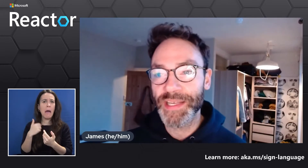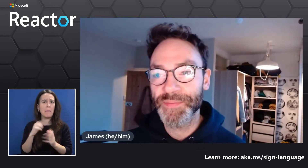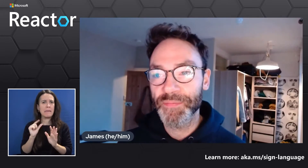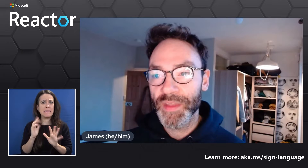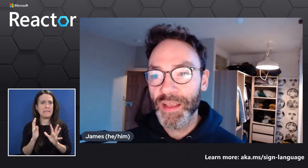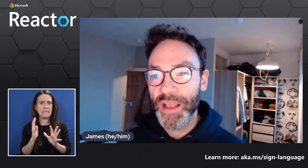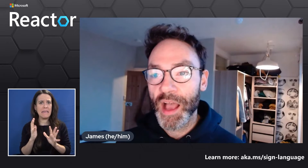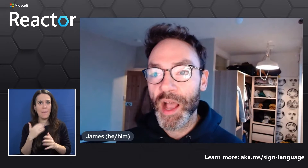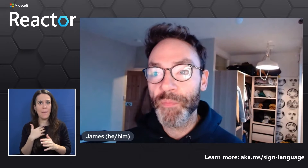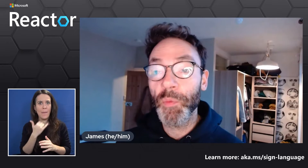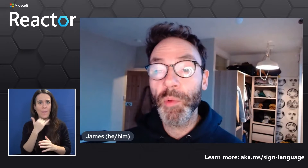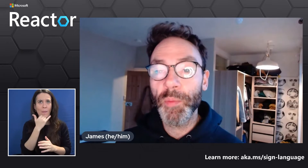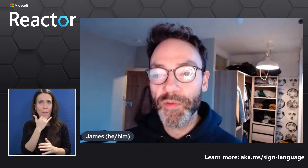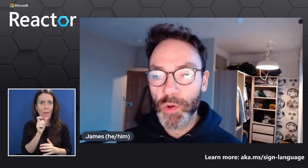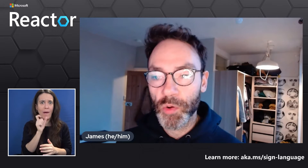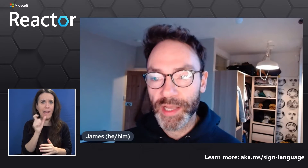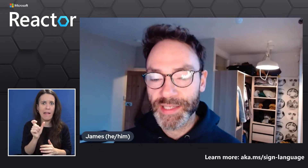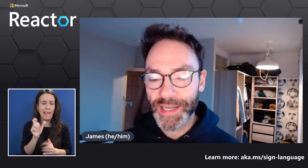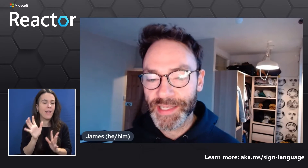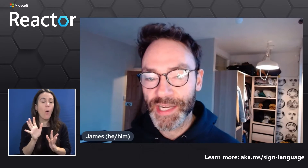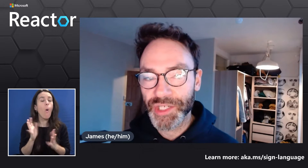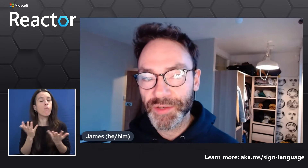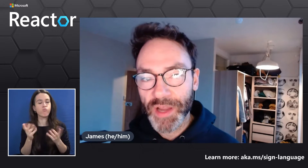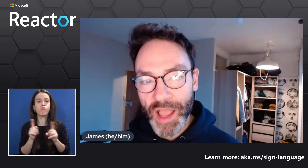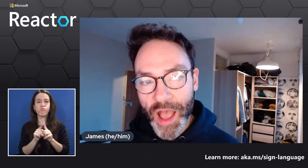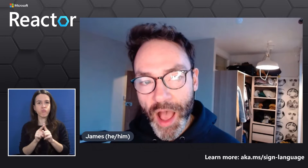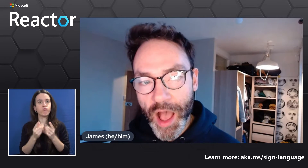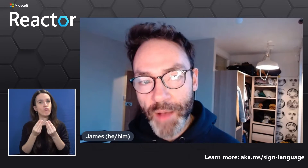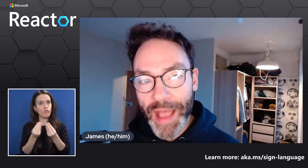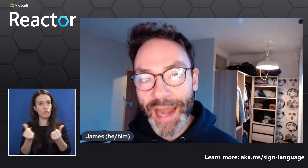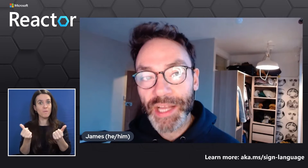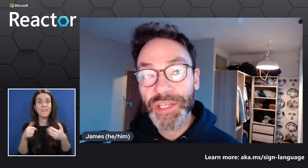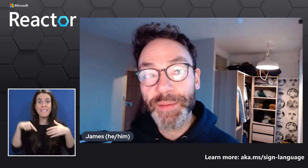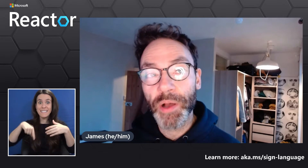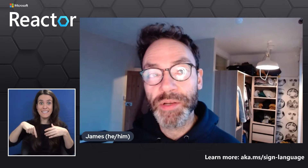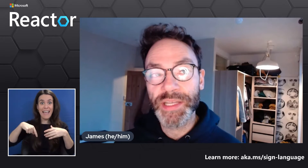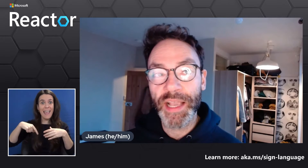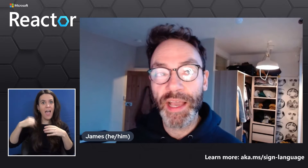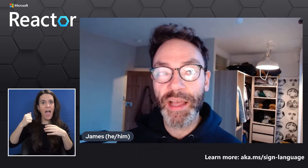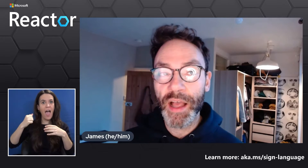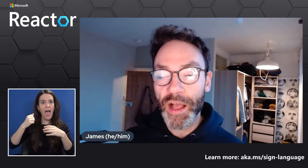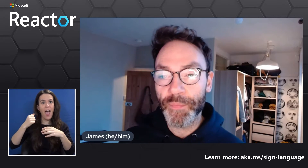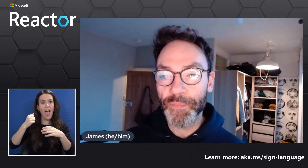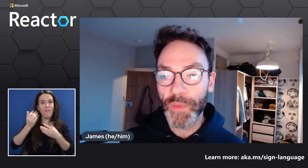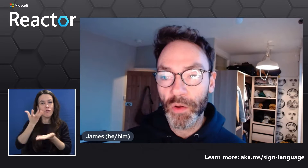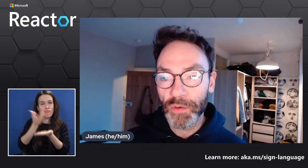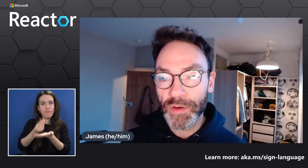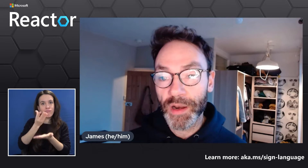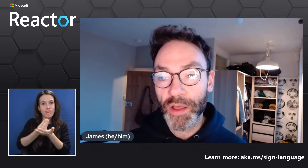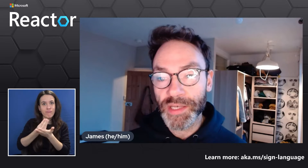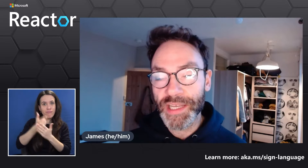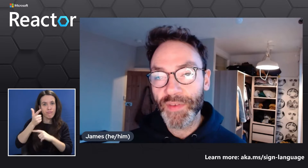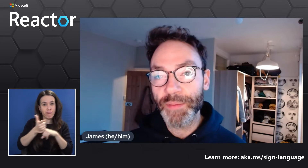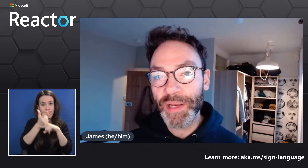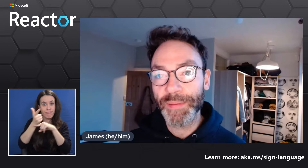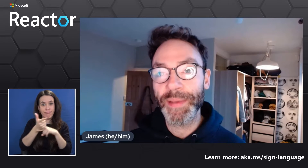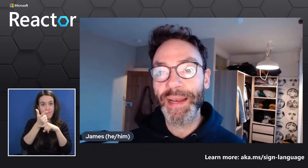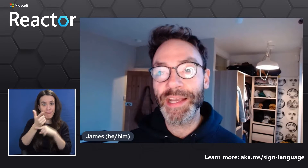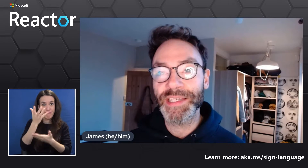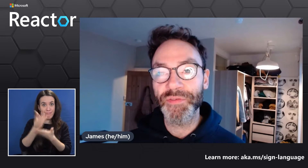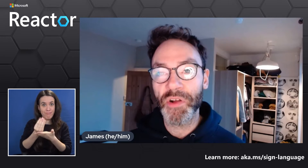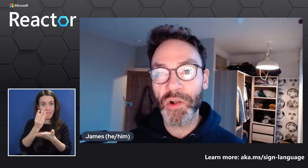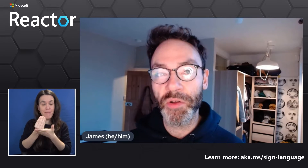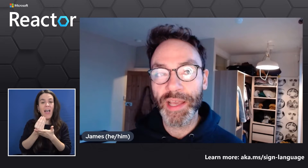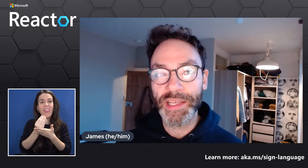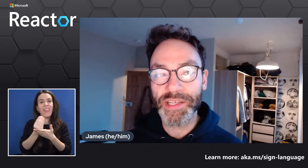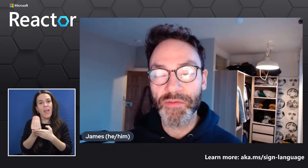safe space. We will be recording today's session and actually posting it on Learn TV a bit